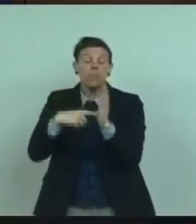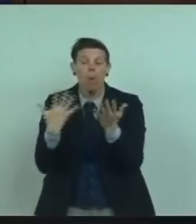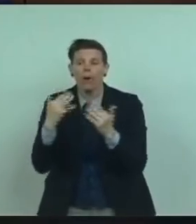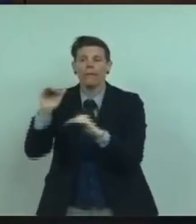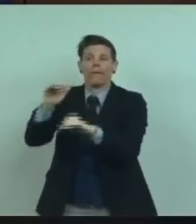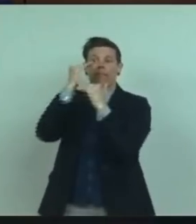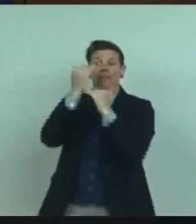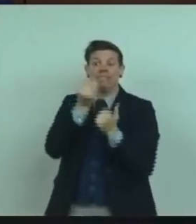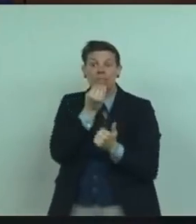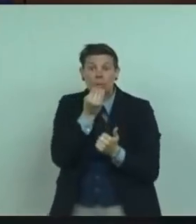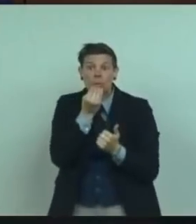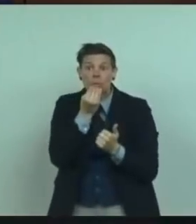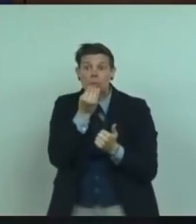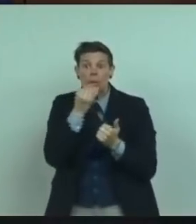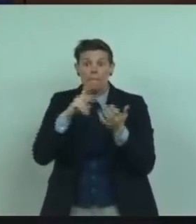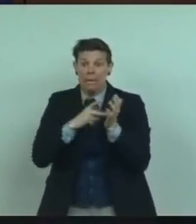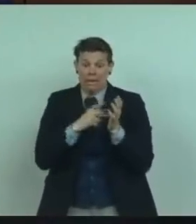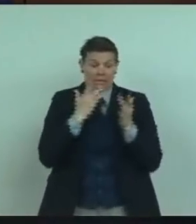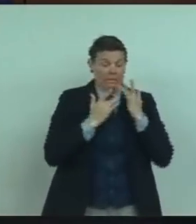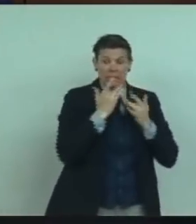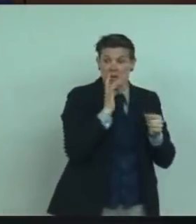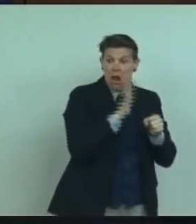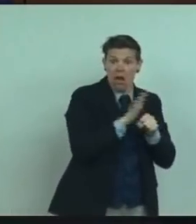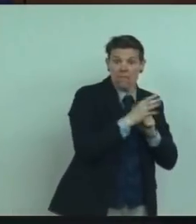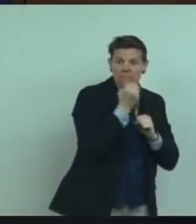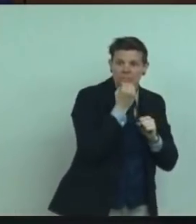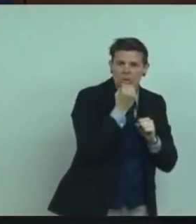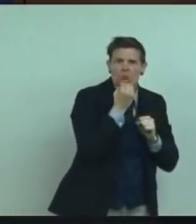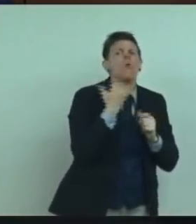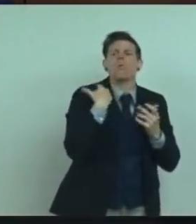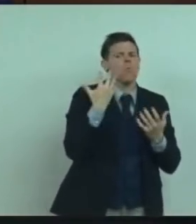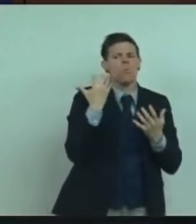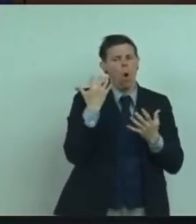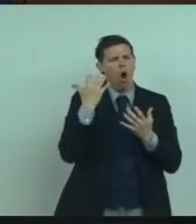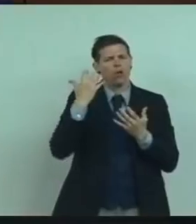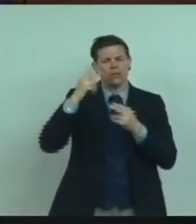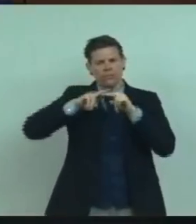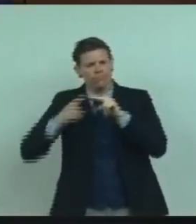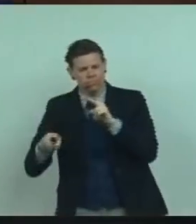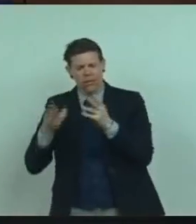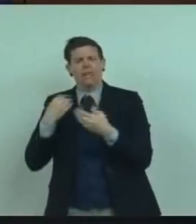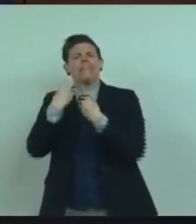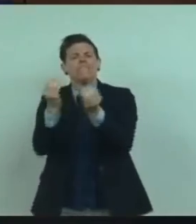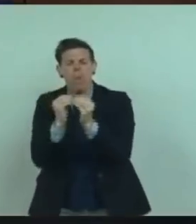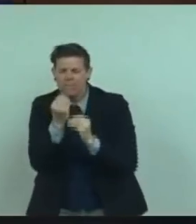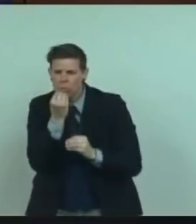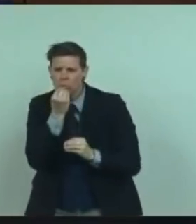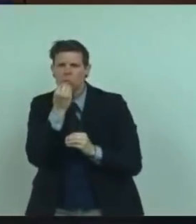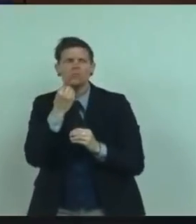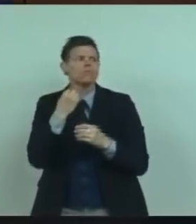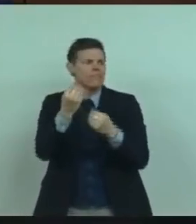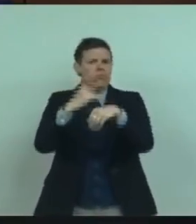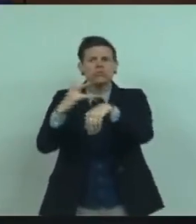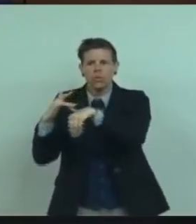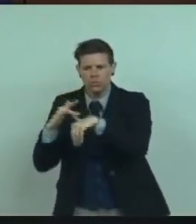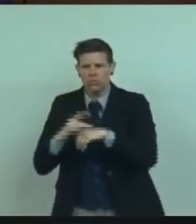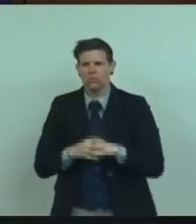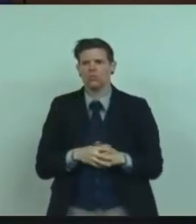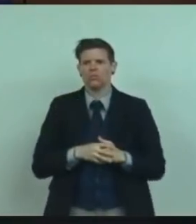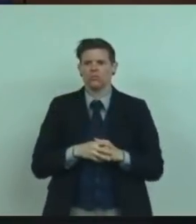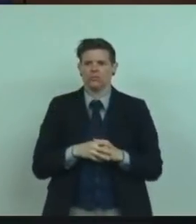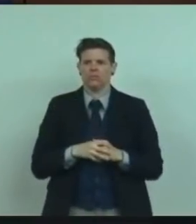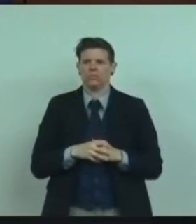make sure that we're dealing with that effectively. But we want the ability to show you and to utilize data that allow us to come up with